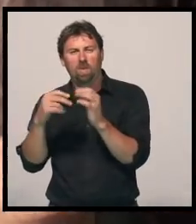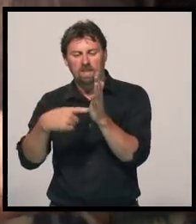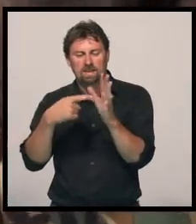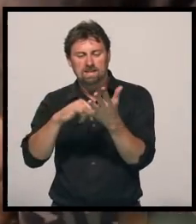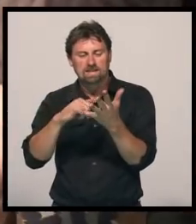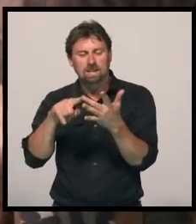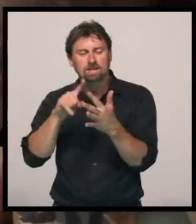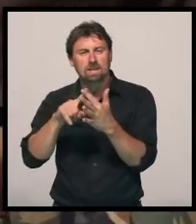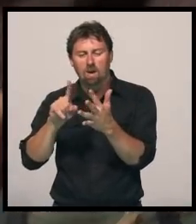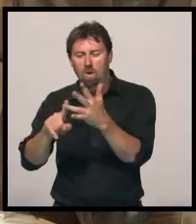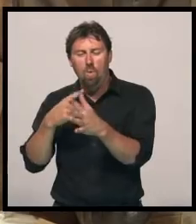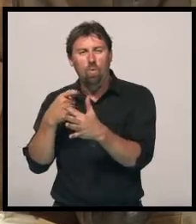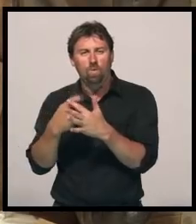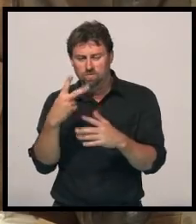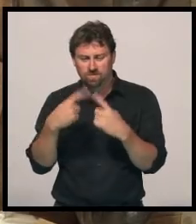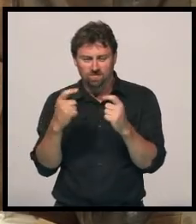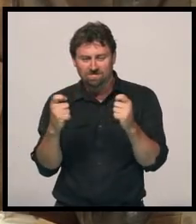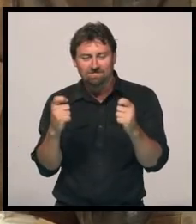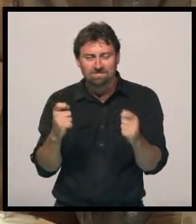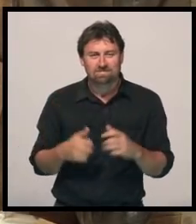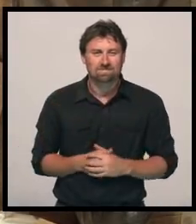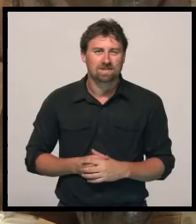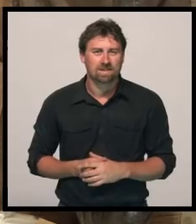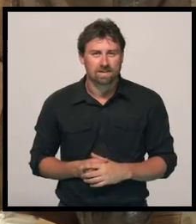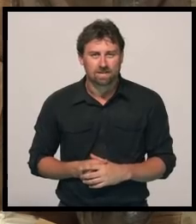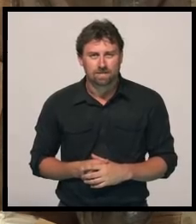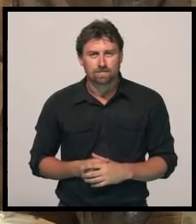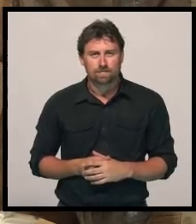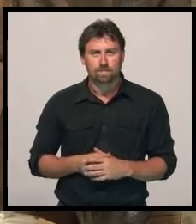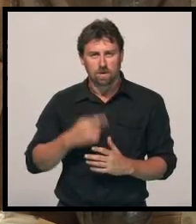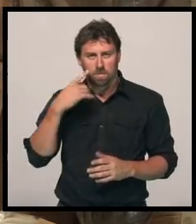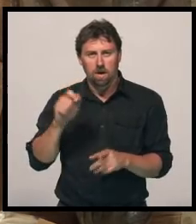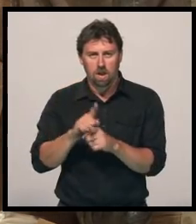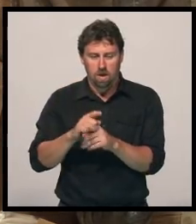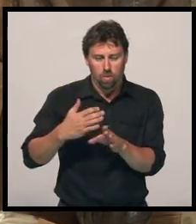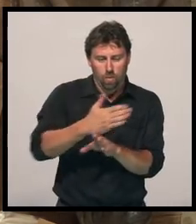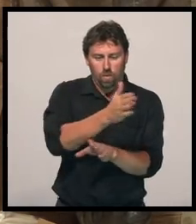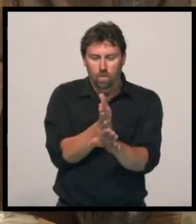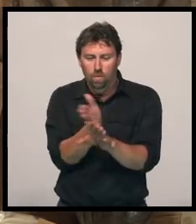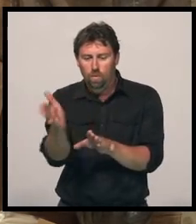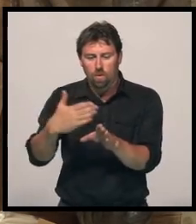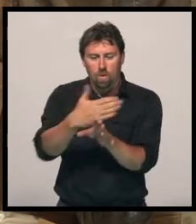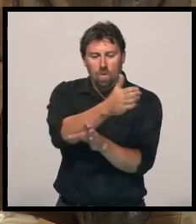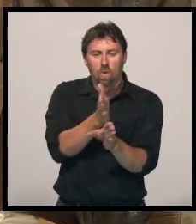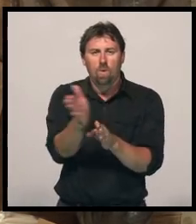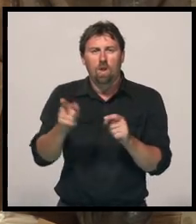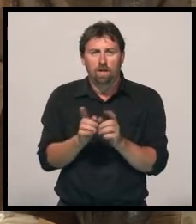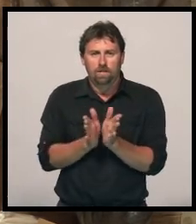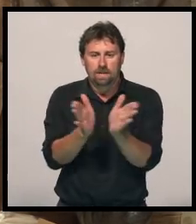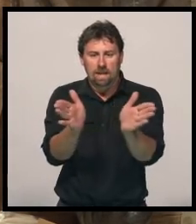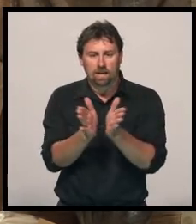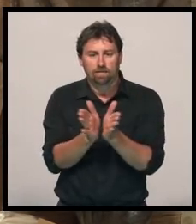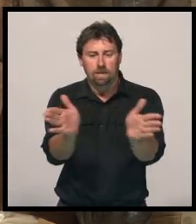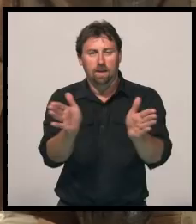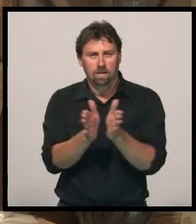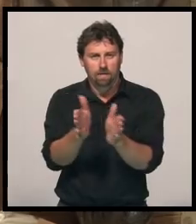middle of the substrate and you go out in chevron sort of pattern and lays it all nice and